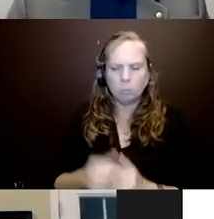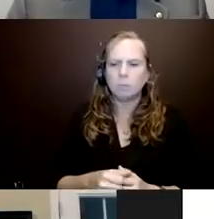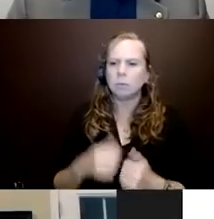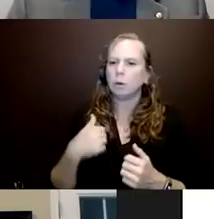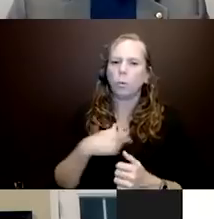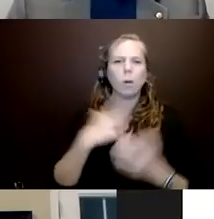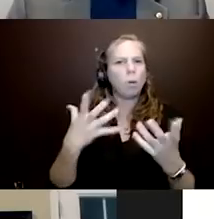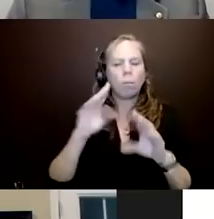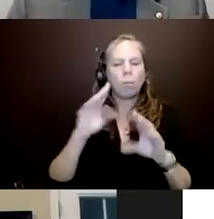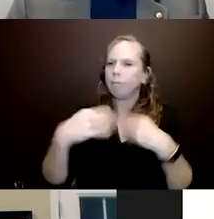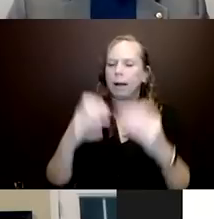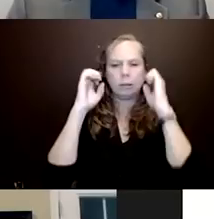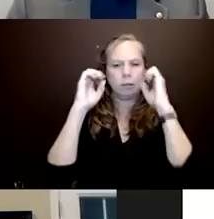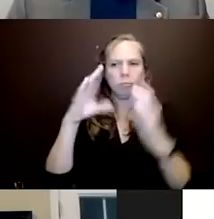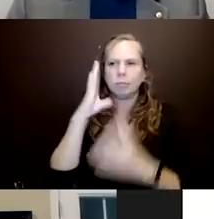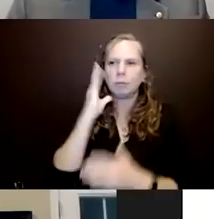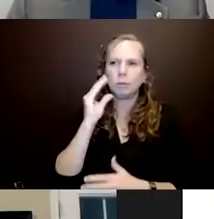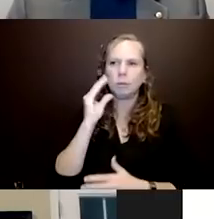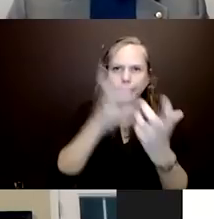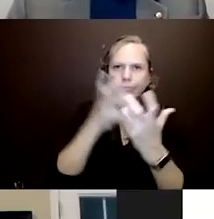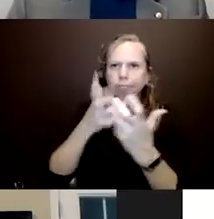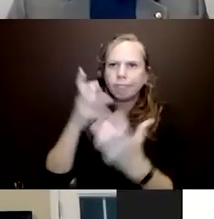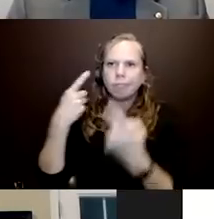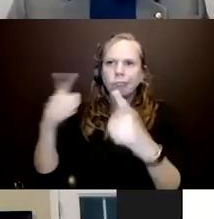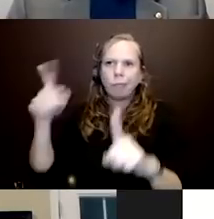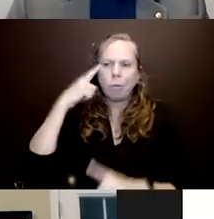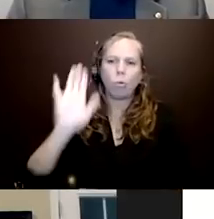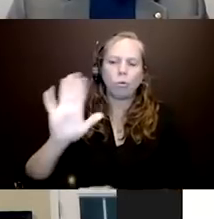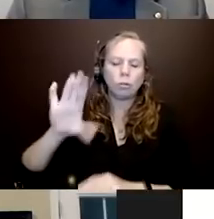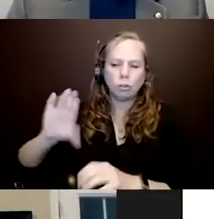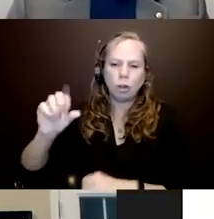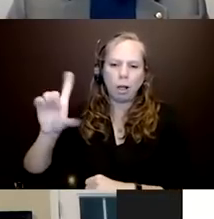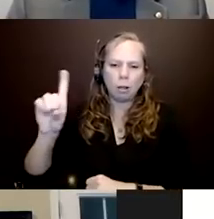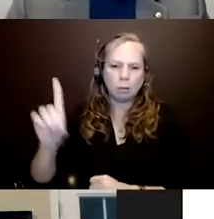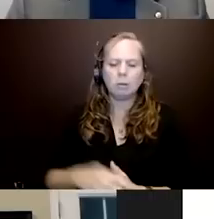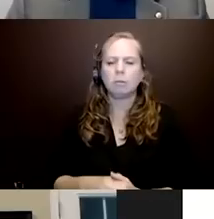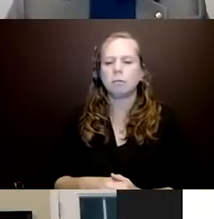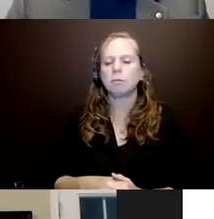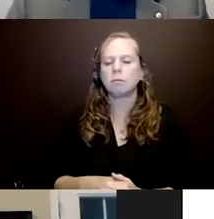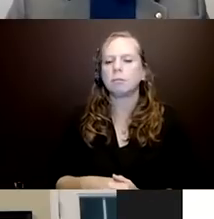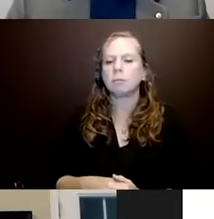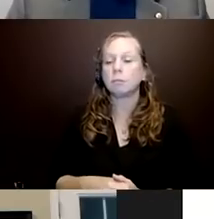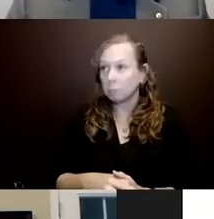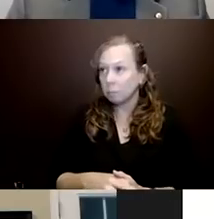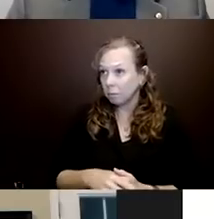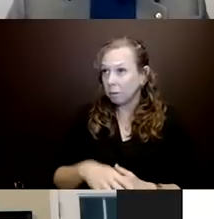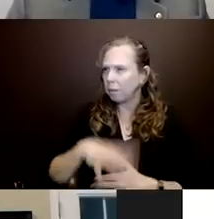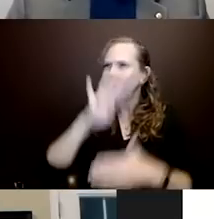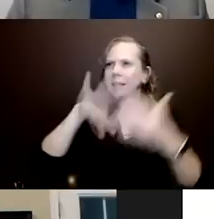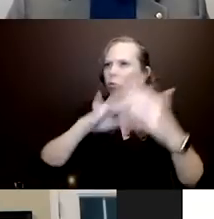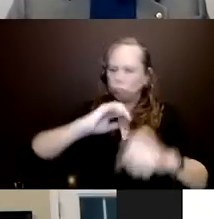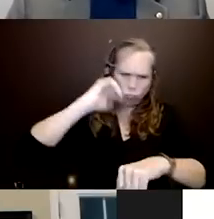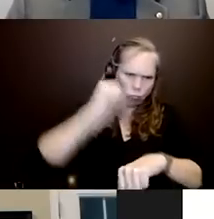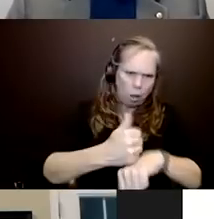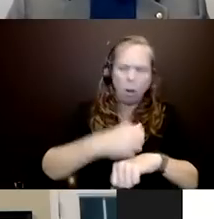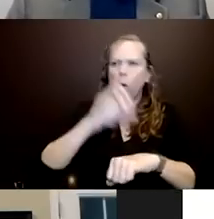works for your child. Mandy, you anticipated another question, which was, are those schedules set in stone or could they be